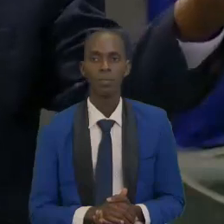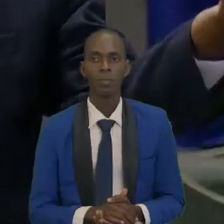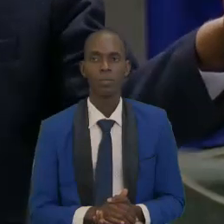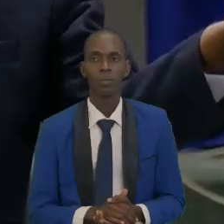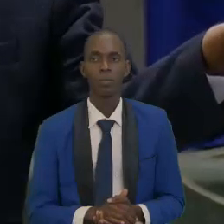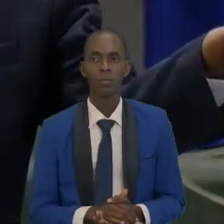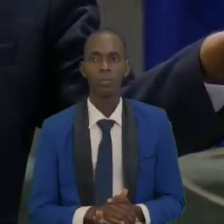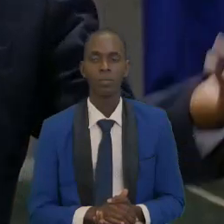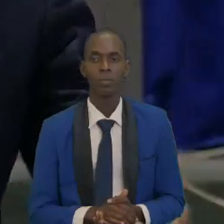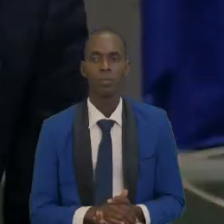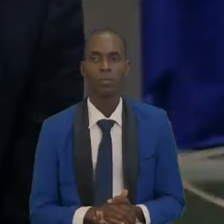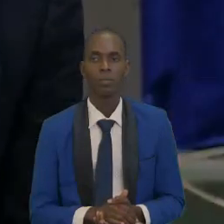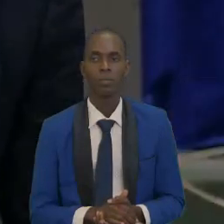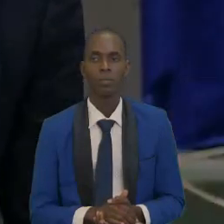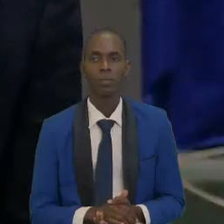foreign